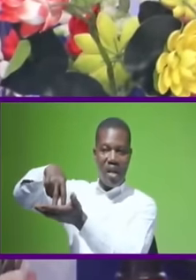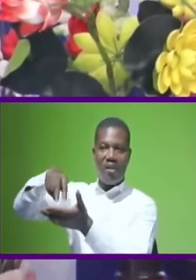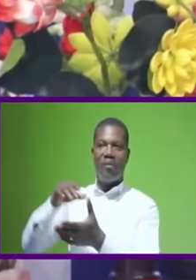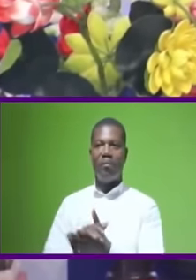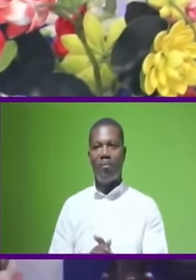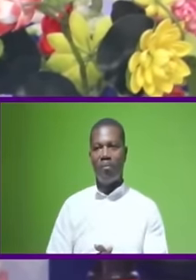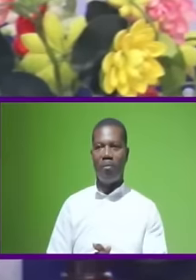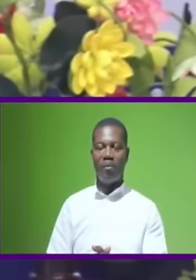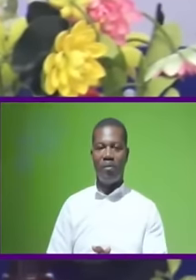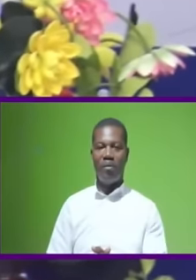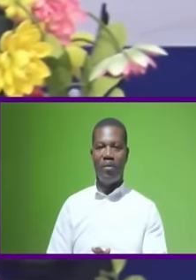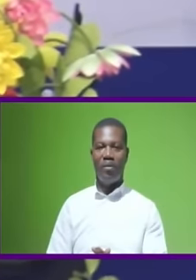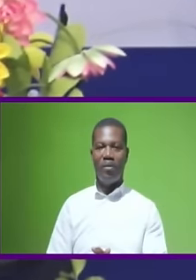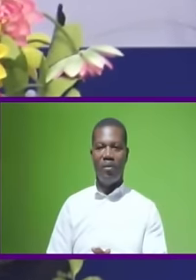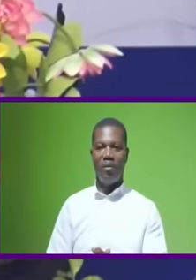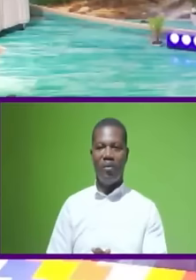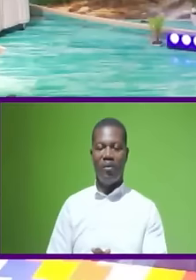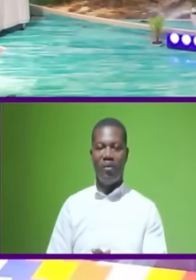position of